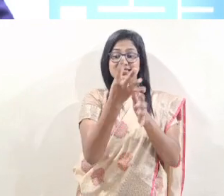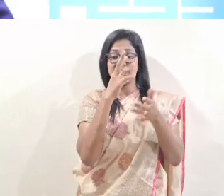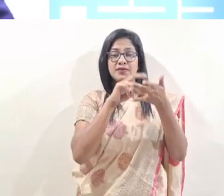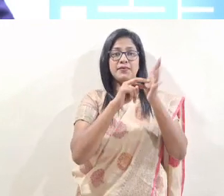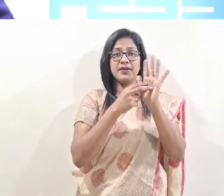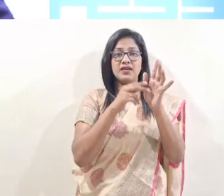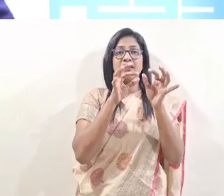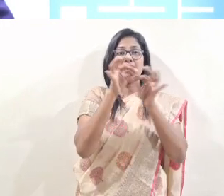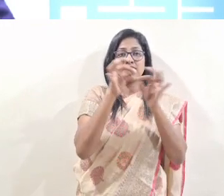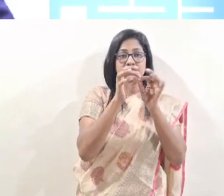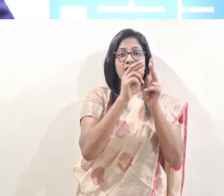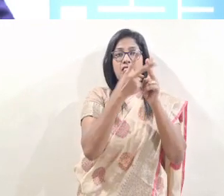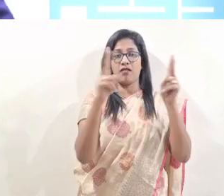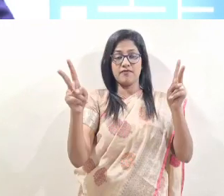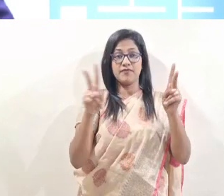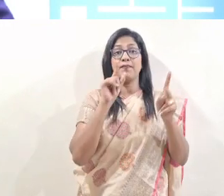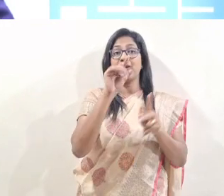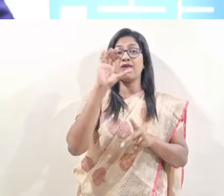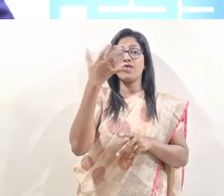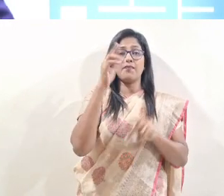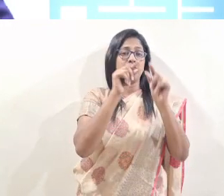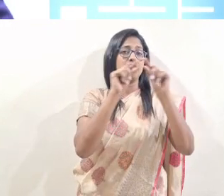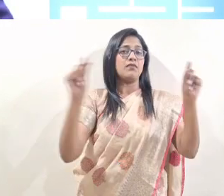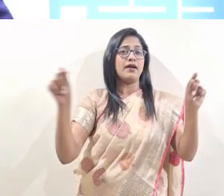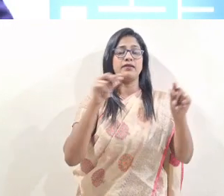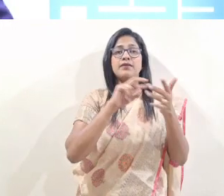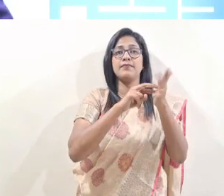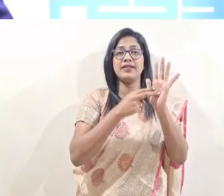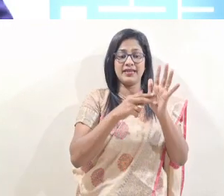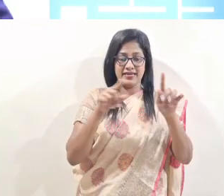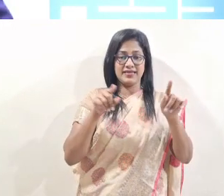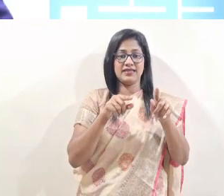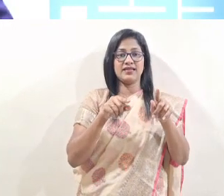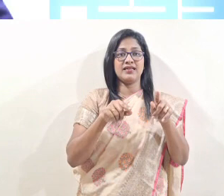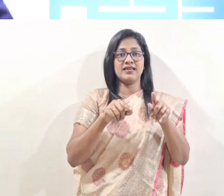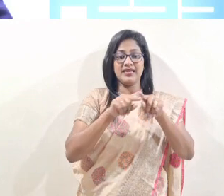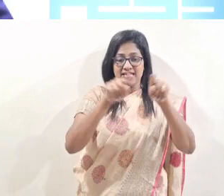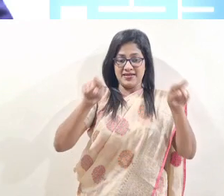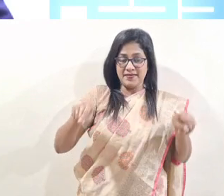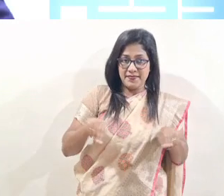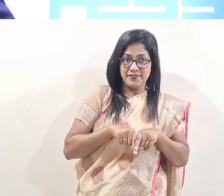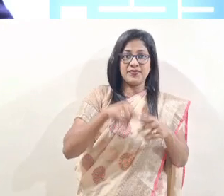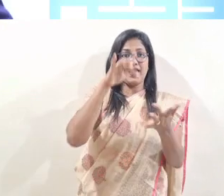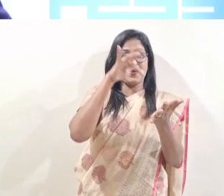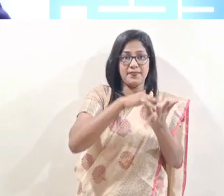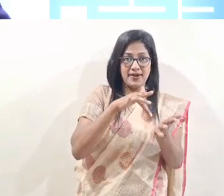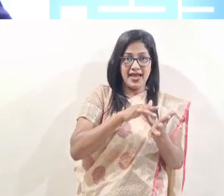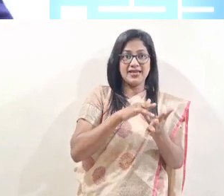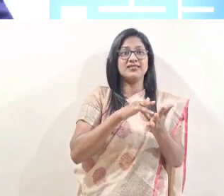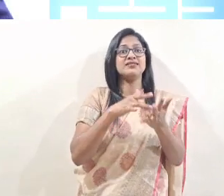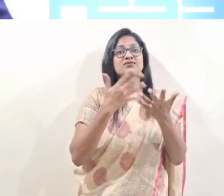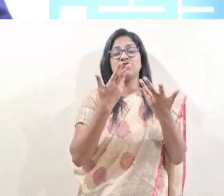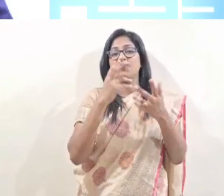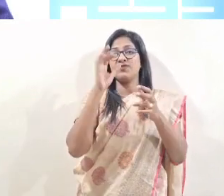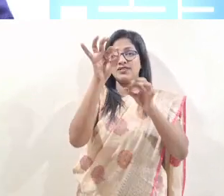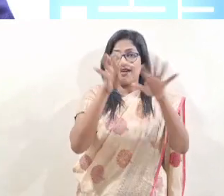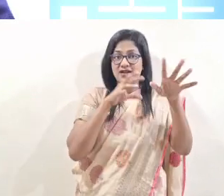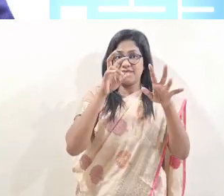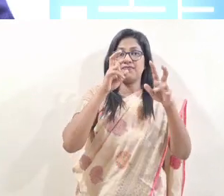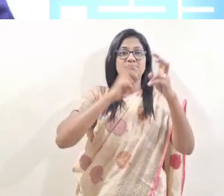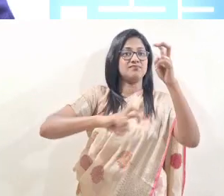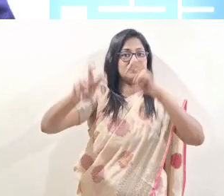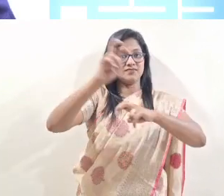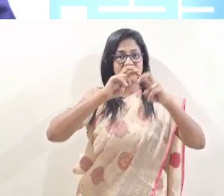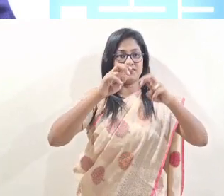definitions, but I think a common line is that it's that property of an infrastructure, or we can say urban transport